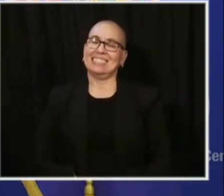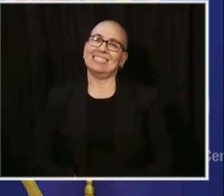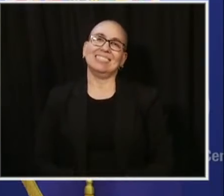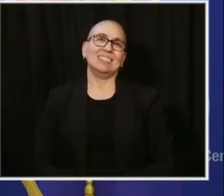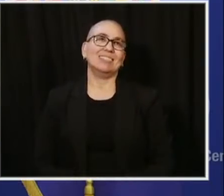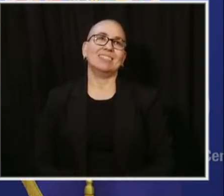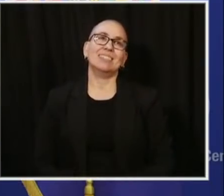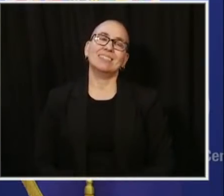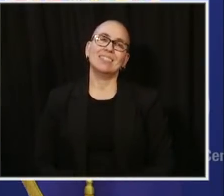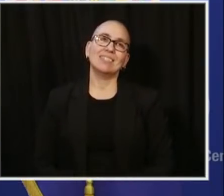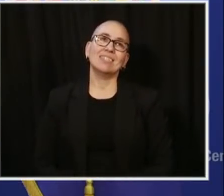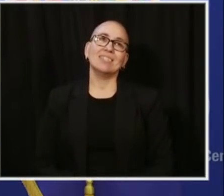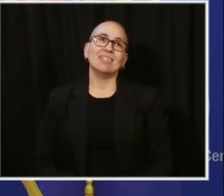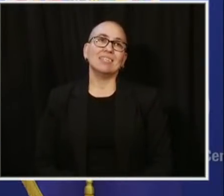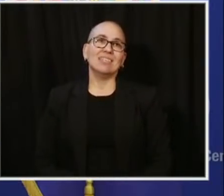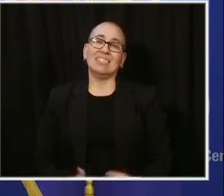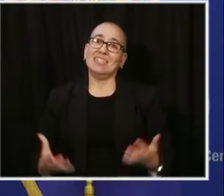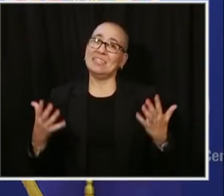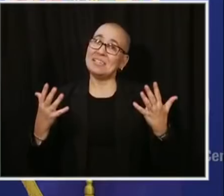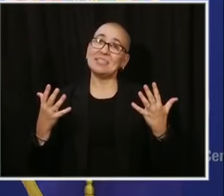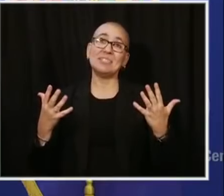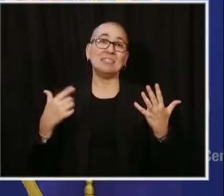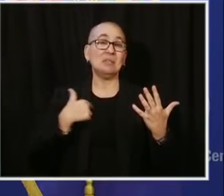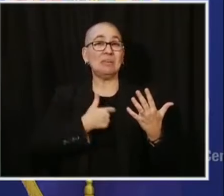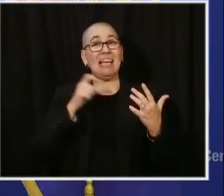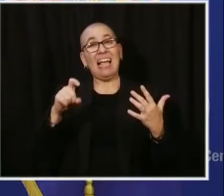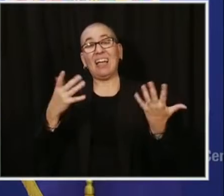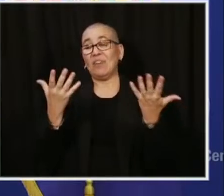We have to also take steps to